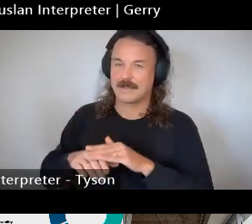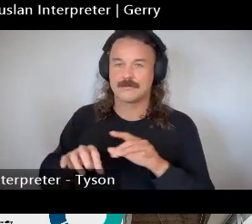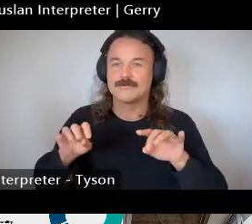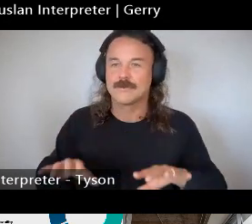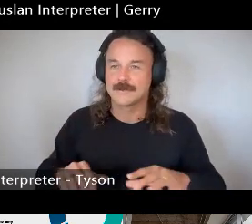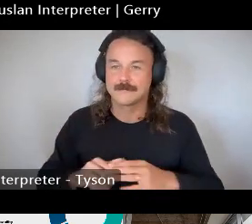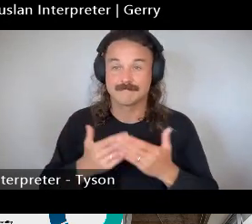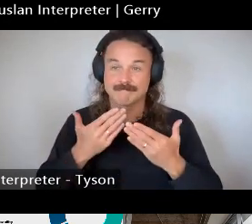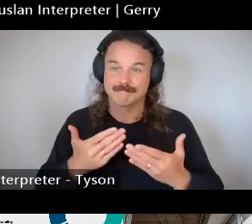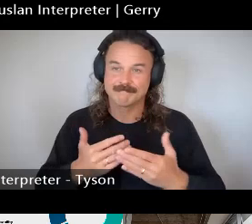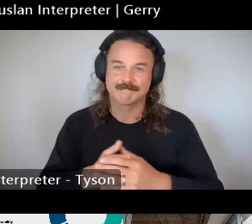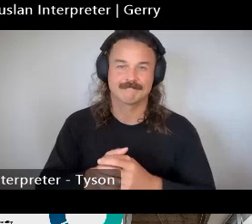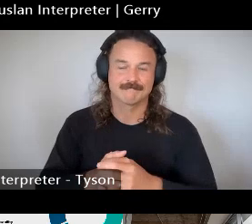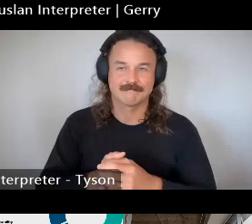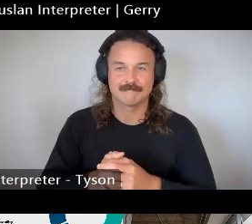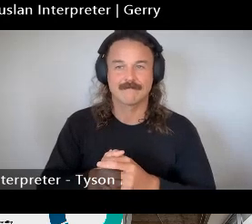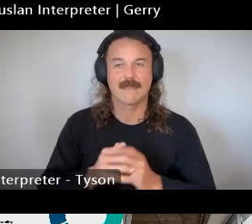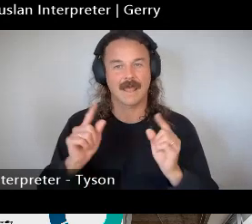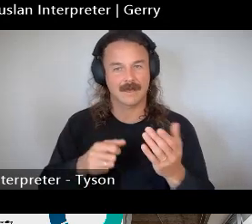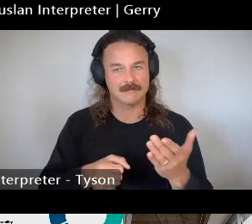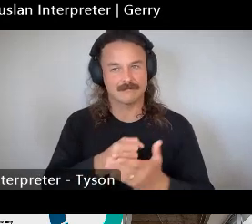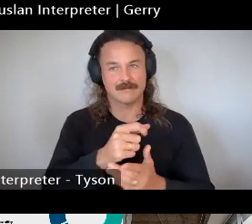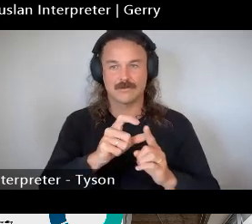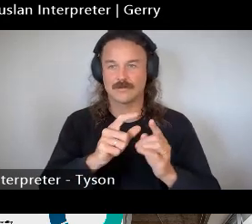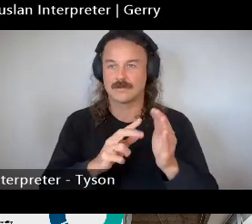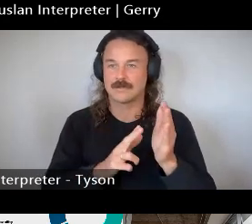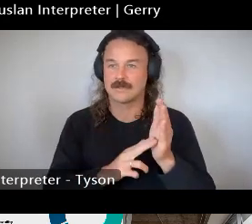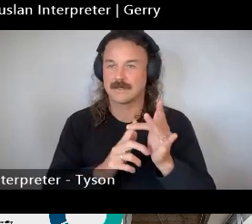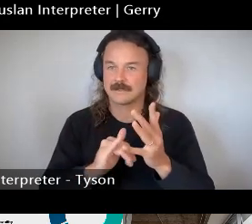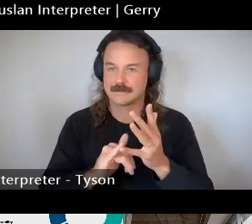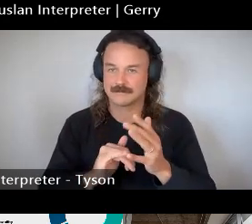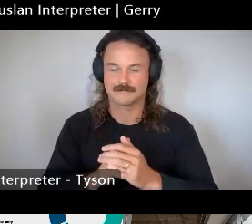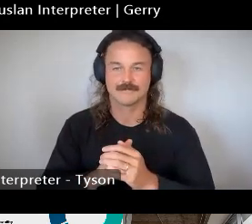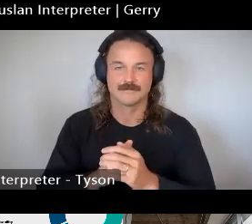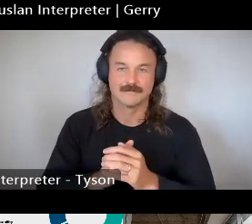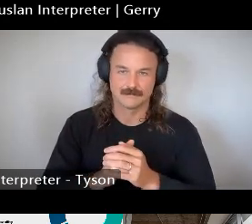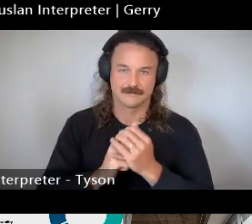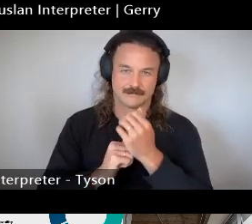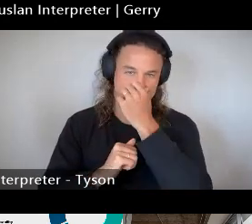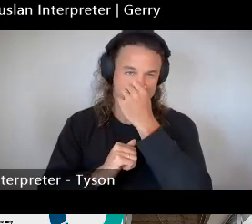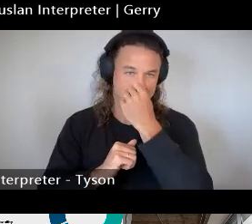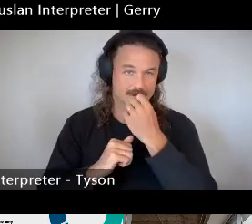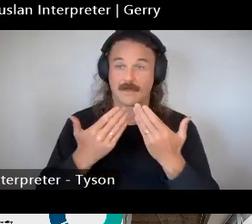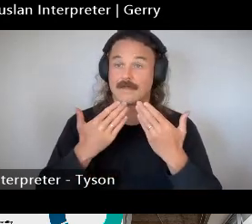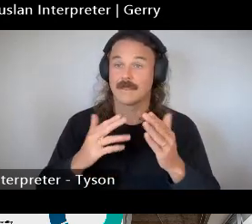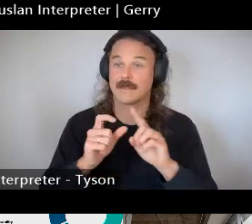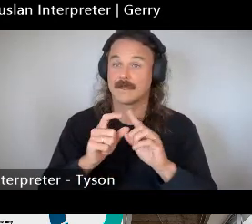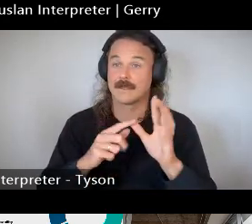you, and I might hand back to you, Dennis. Thanks so much, David.